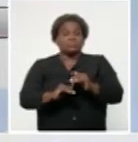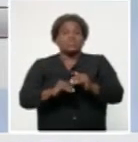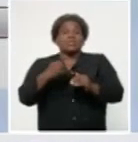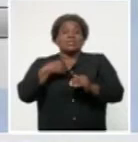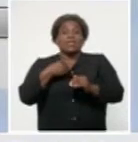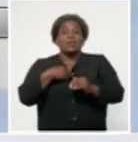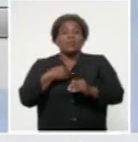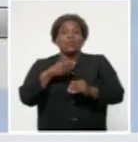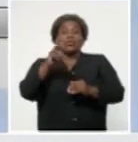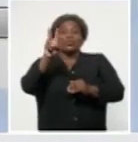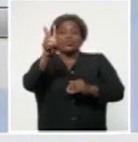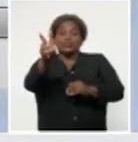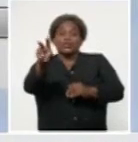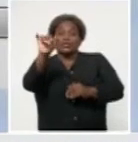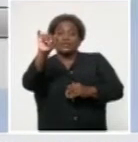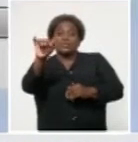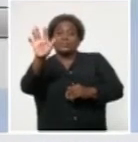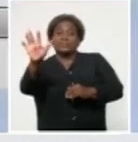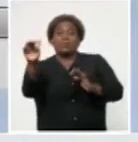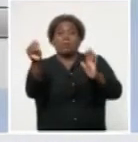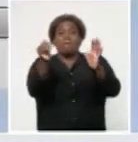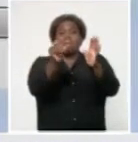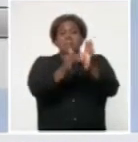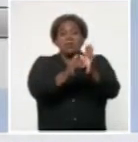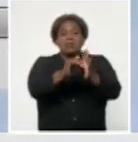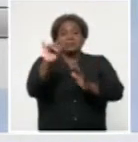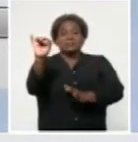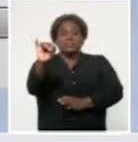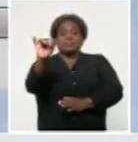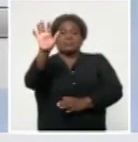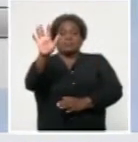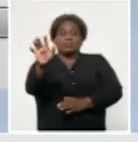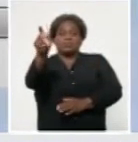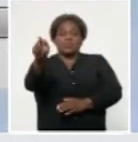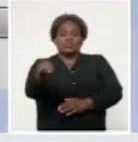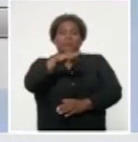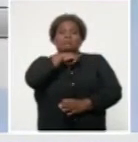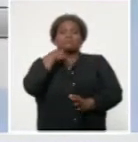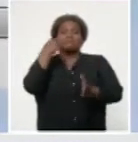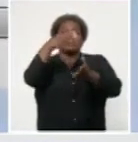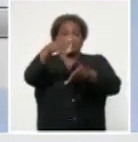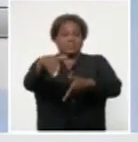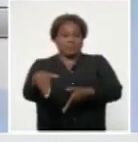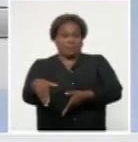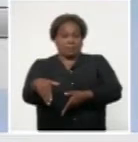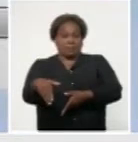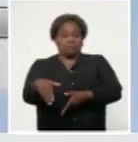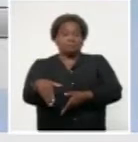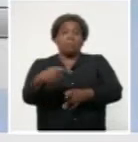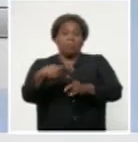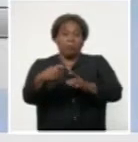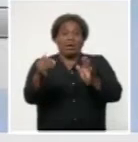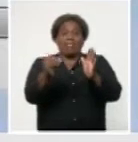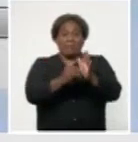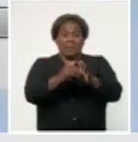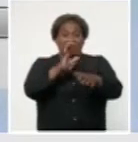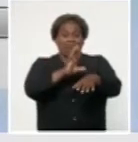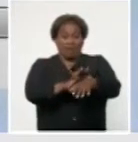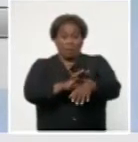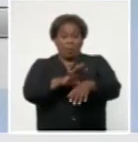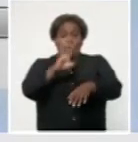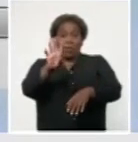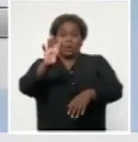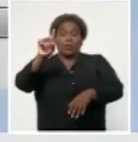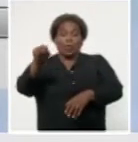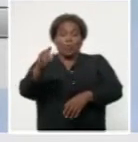and the Prime Minister and Deputy Prime Ministers. They verify the condition from the implementation of